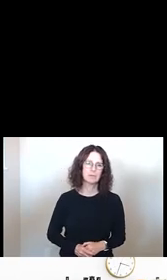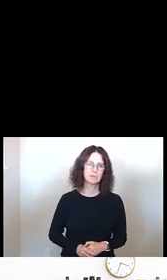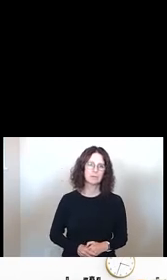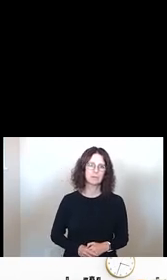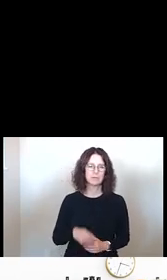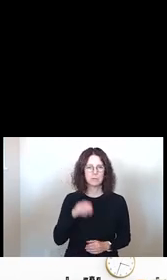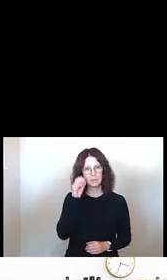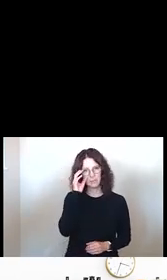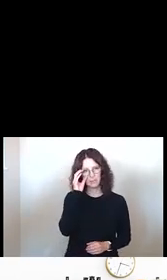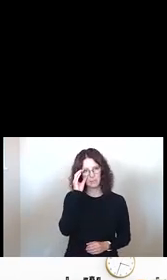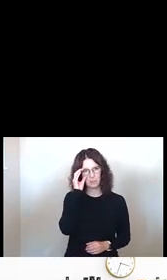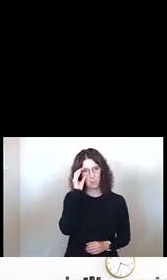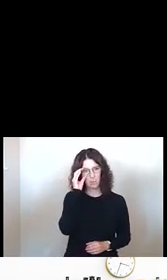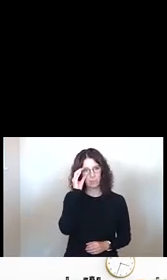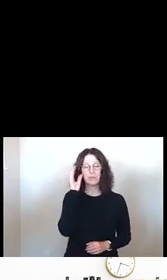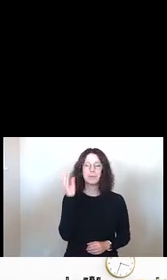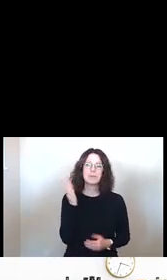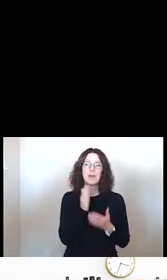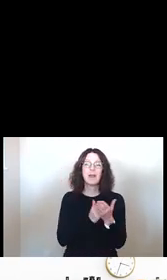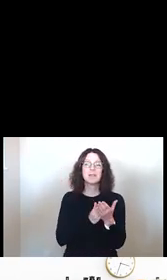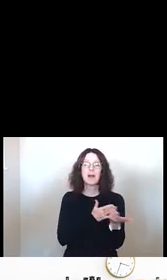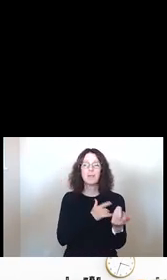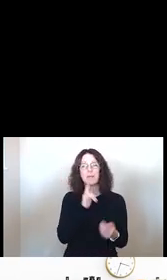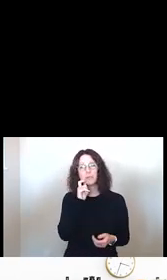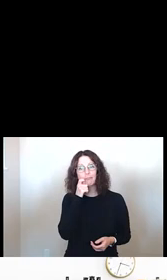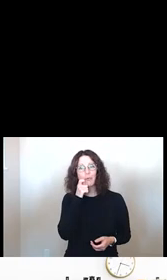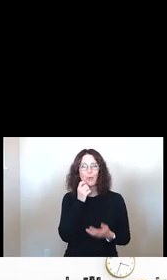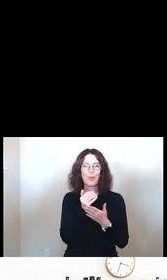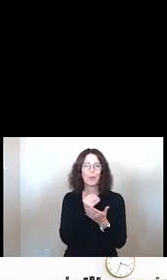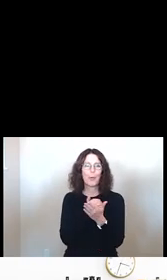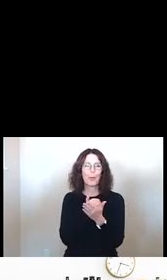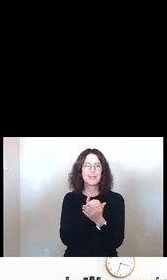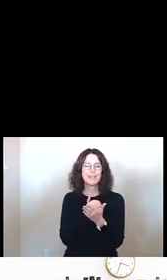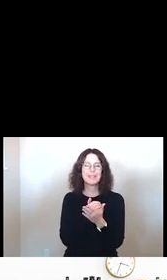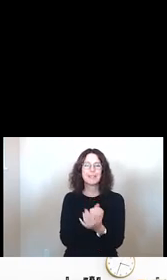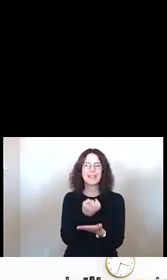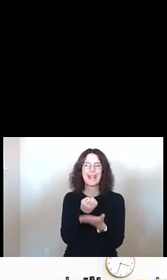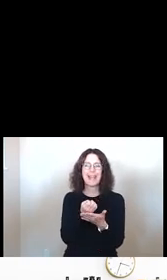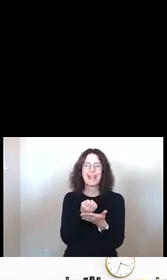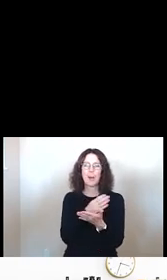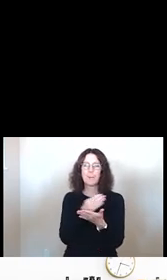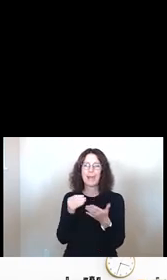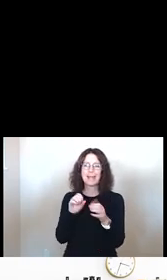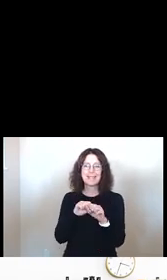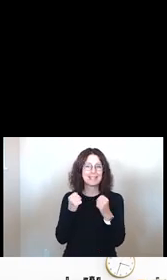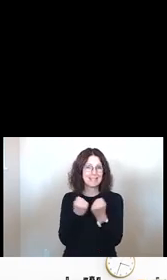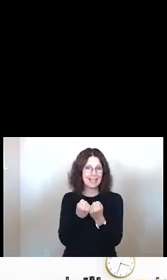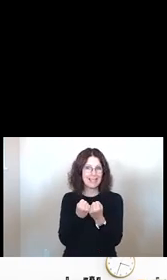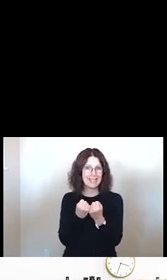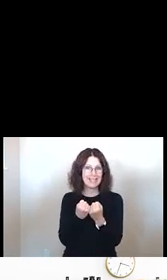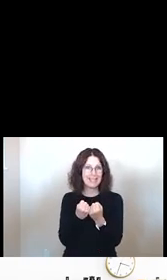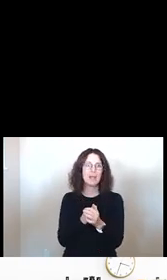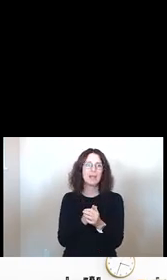So some of the cool courses in economics and in the economics and society stream include community